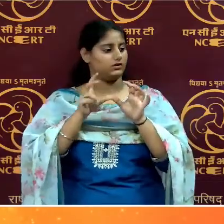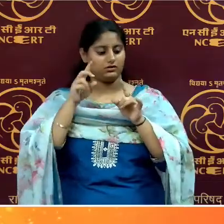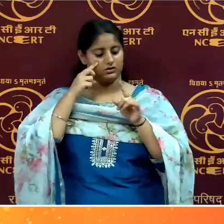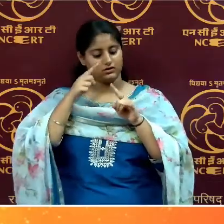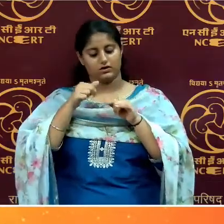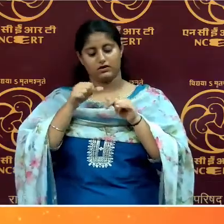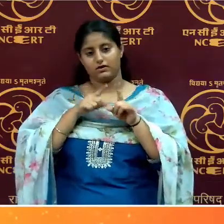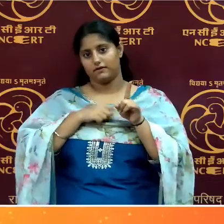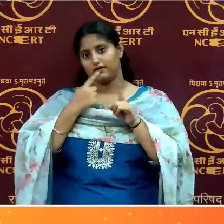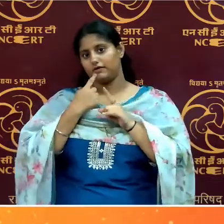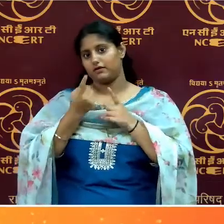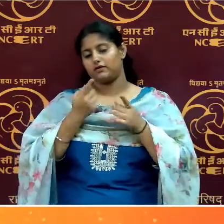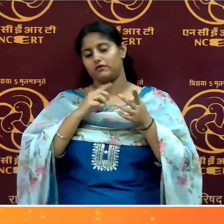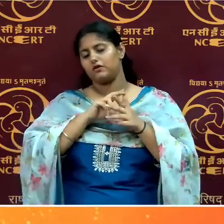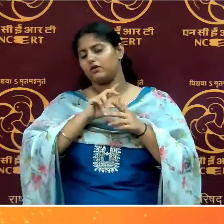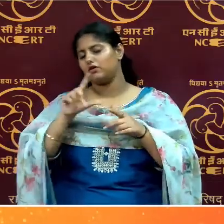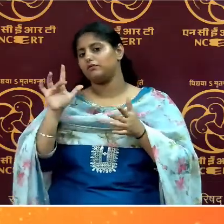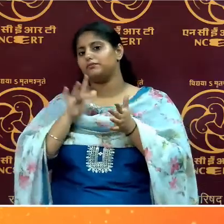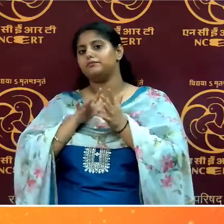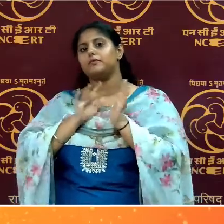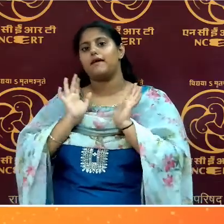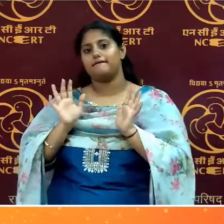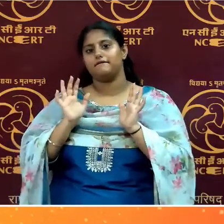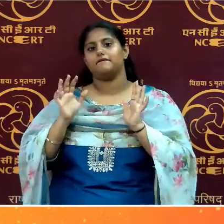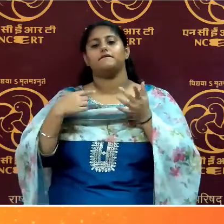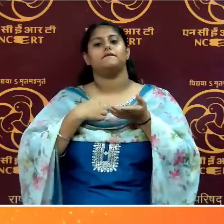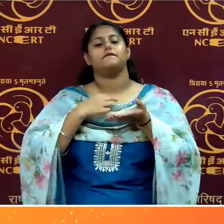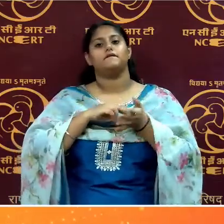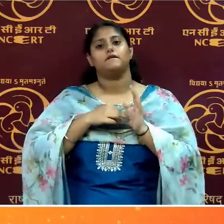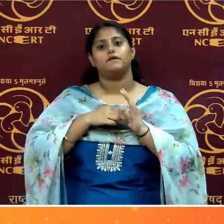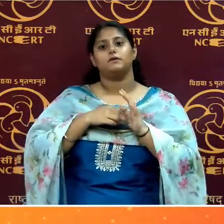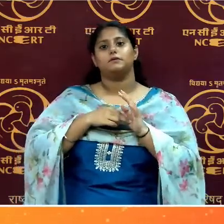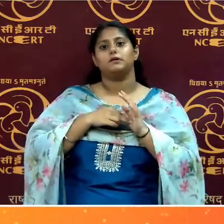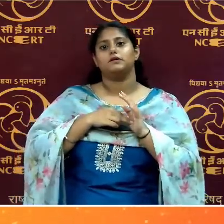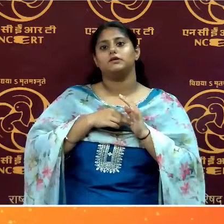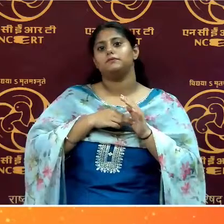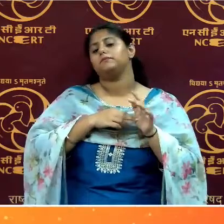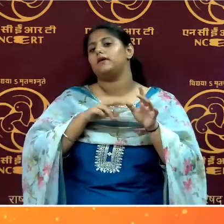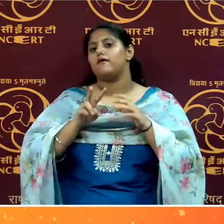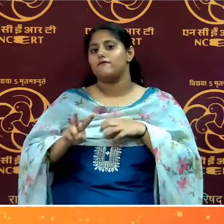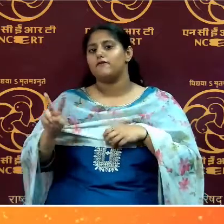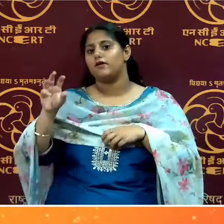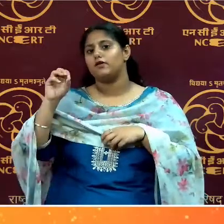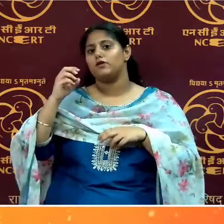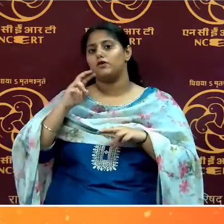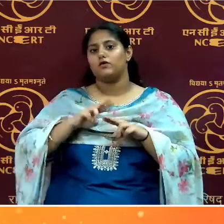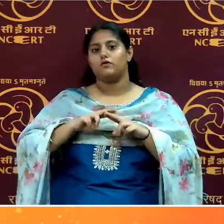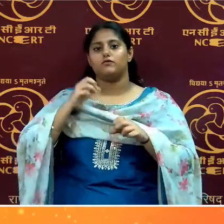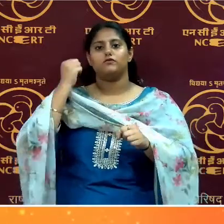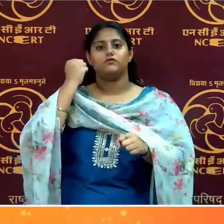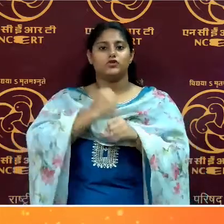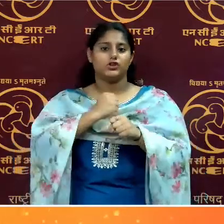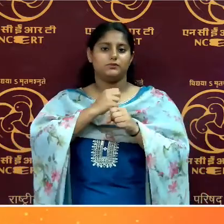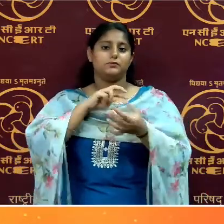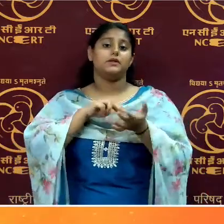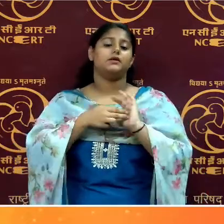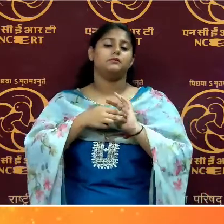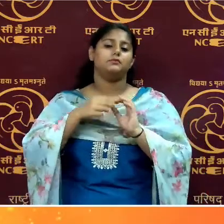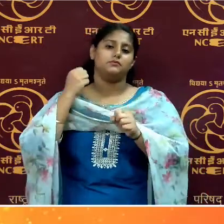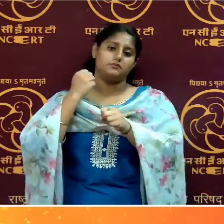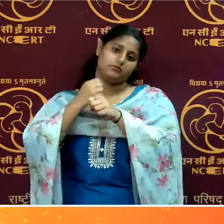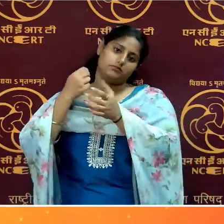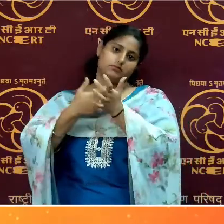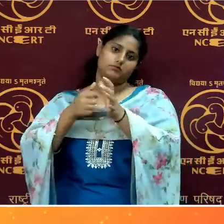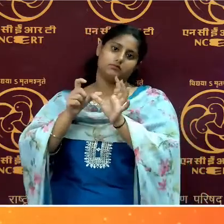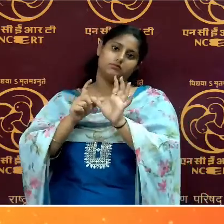though the intensity differs, right? On equator, the value of G, when we say that gravity, it is denoted by a